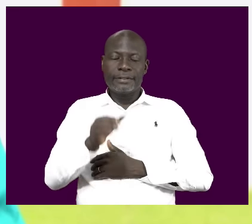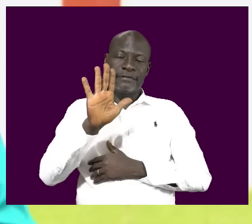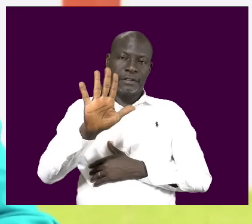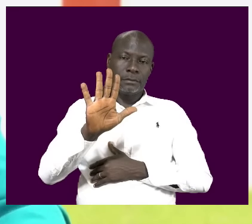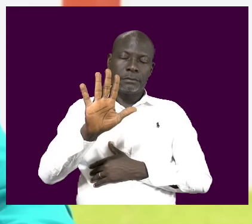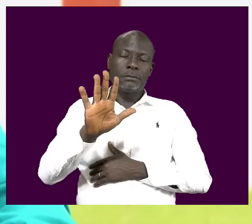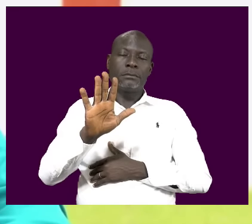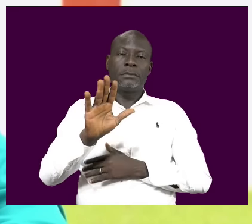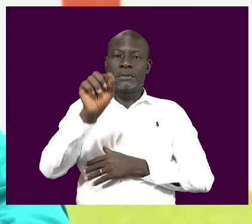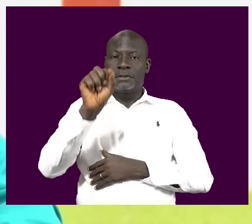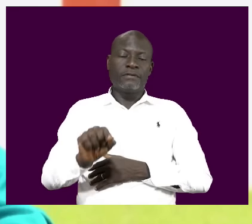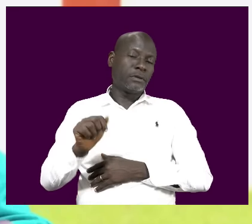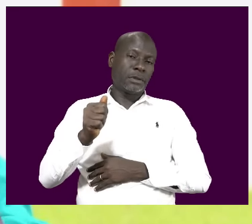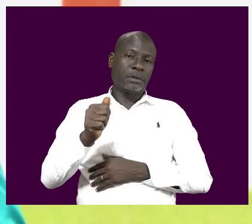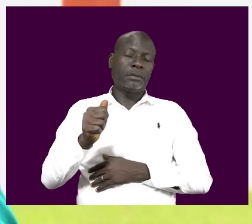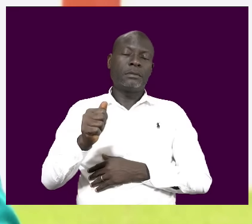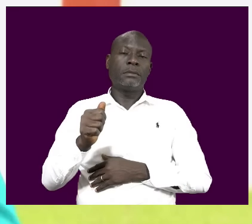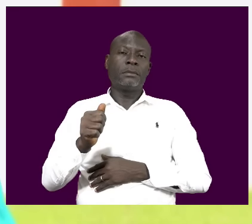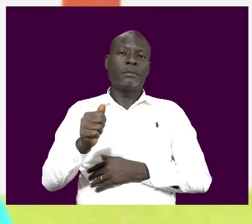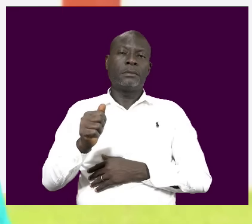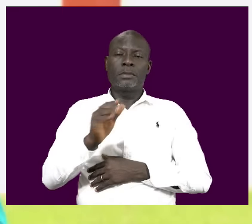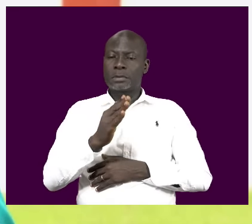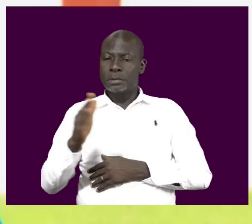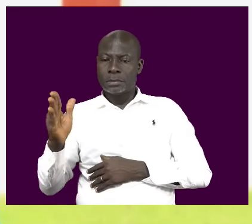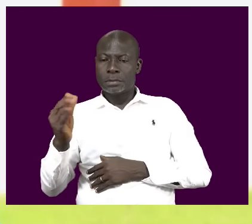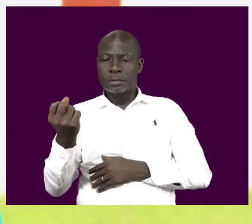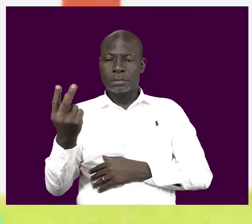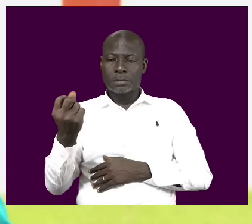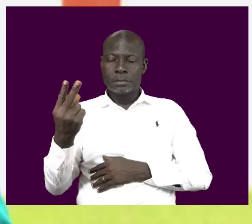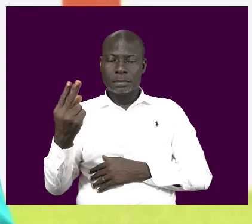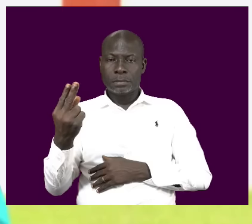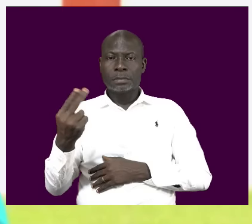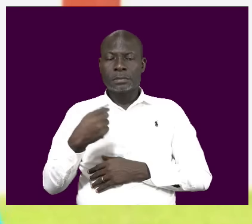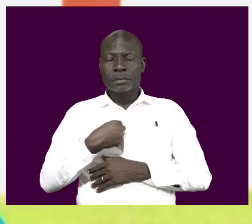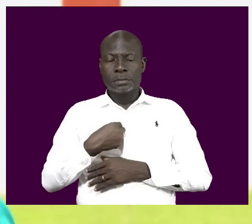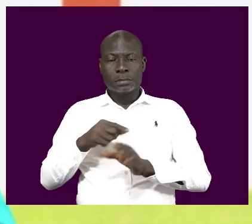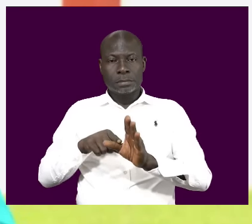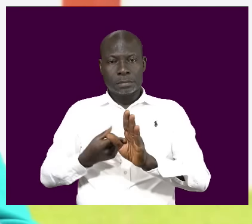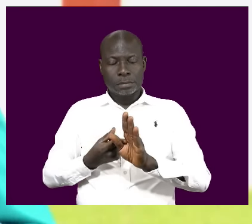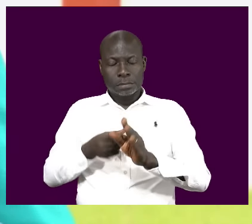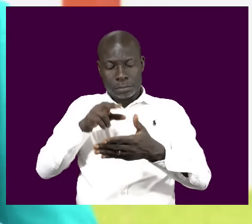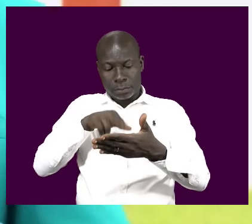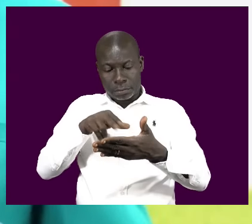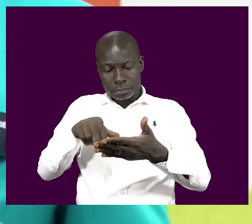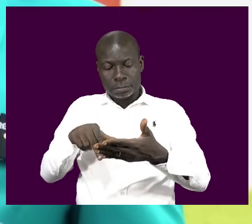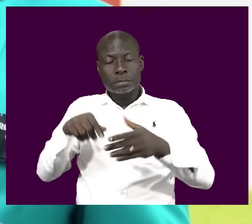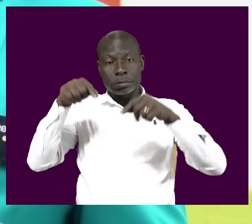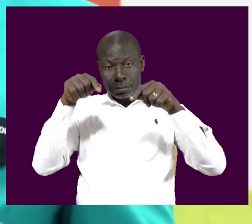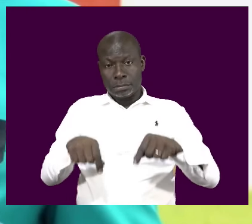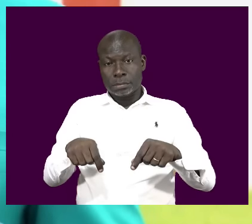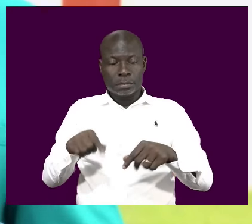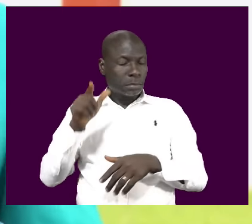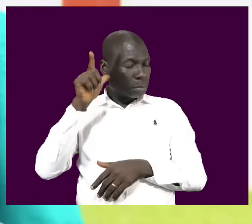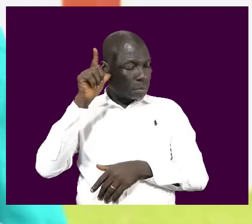Na verse 10. To verse number 12. Ena mekana se. Ene ye ba. Yebetie ye ne radi Yesu